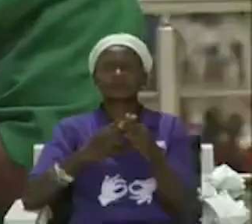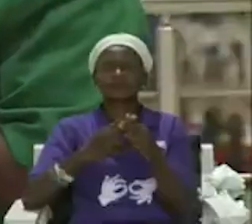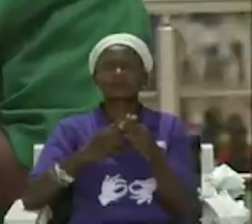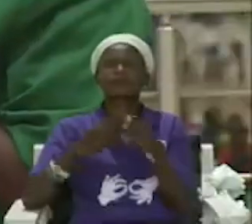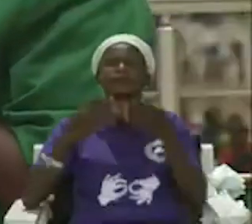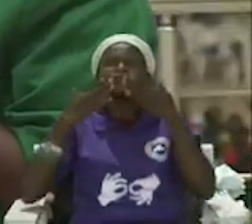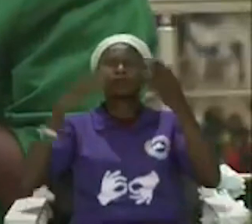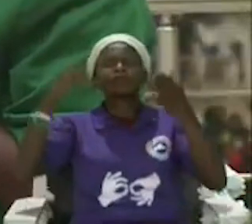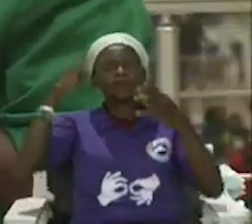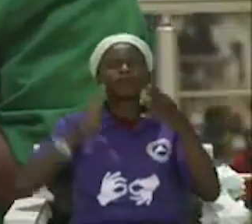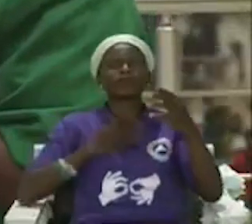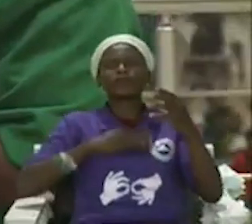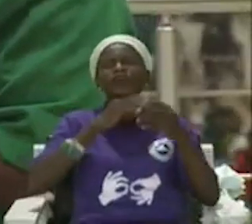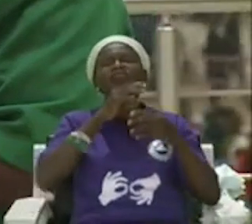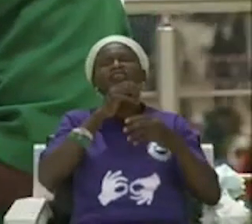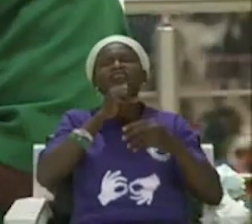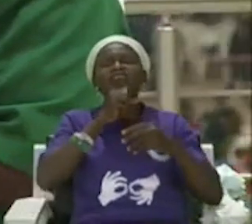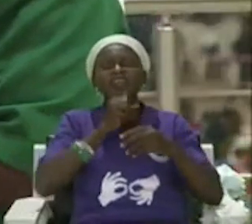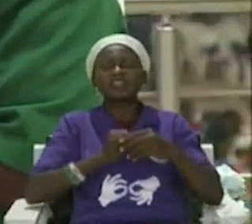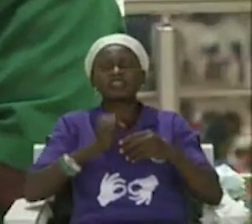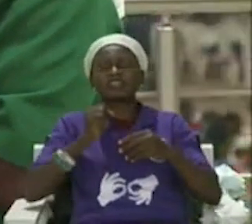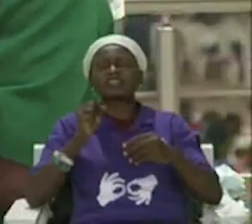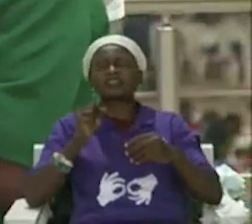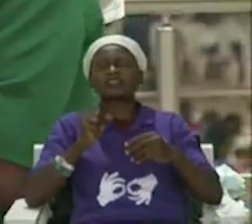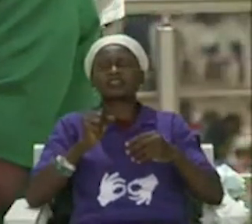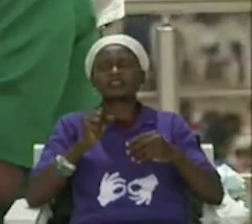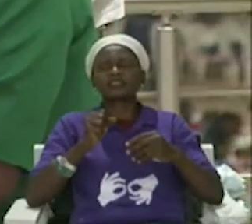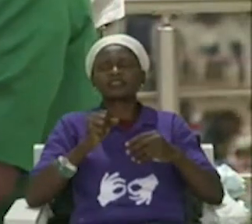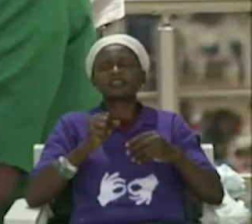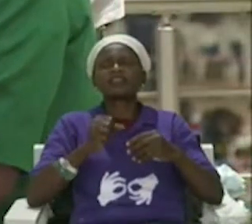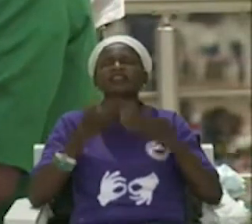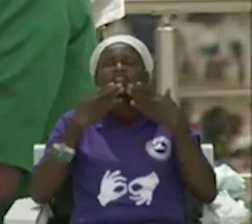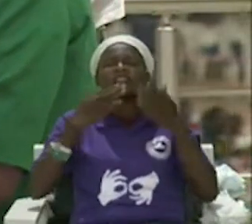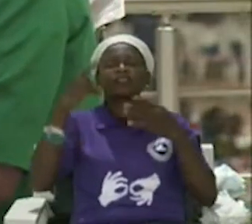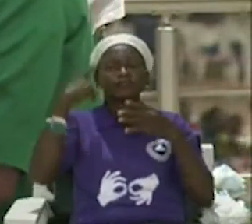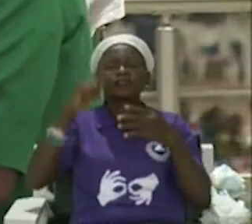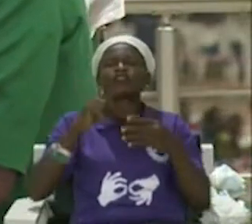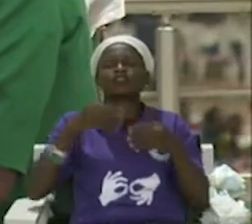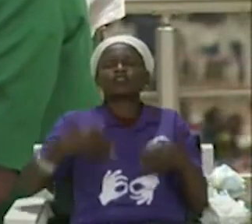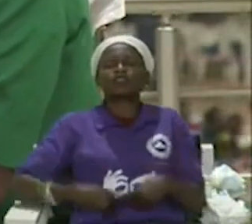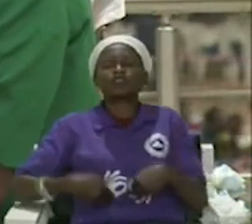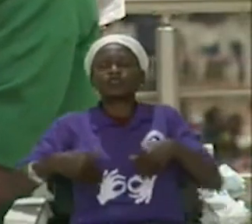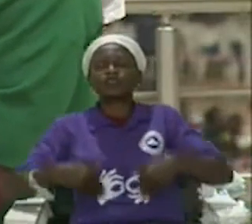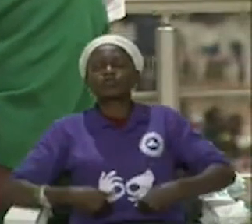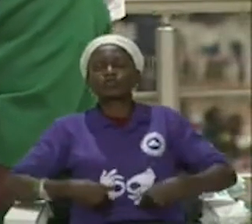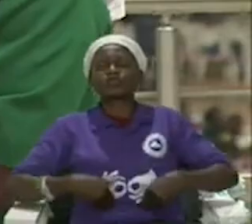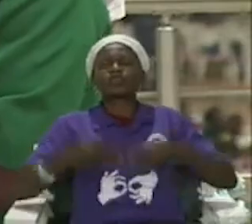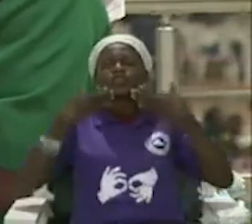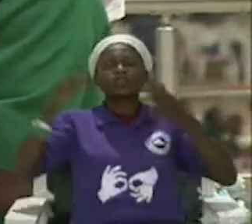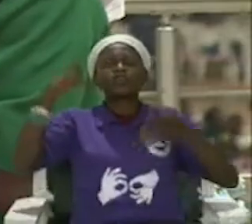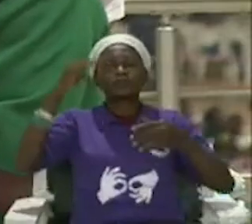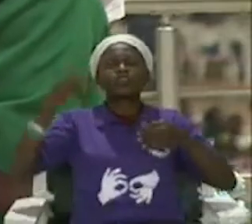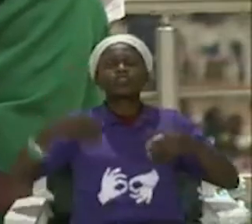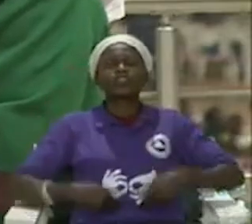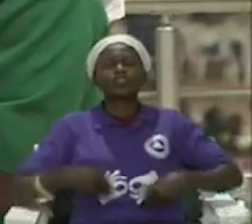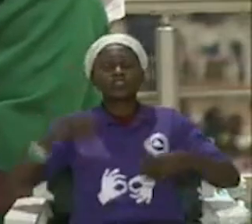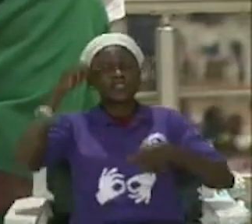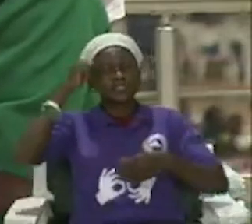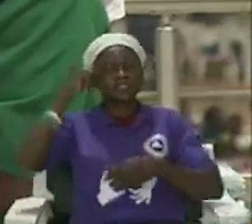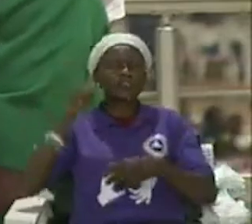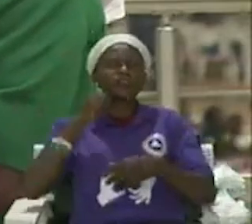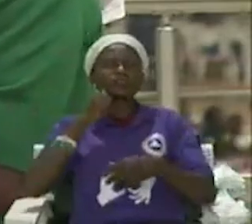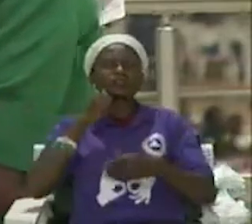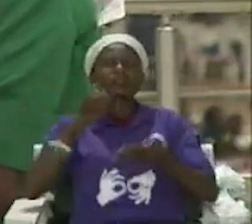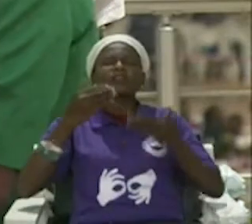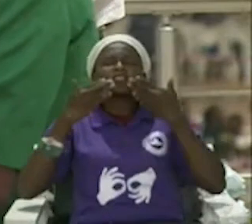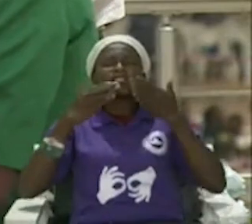Thank you for our elders. Thank you for the youth. Thank you for the young adults.